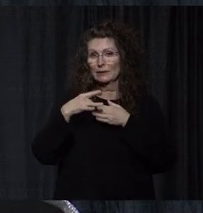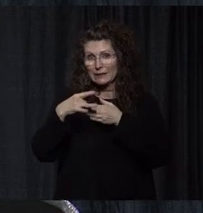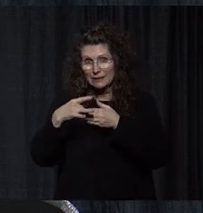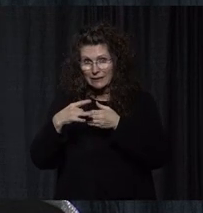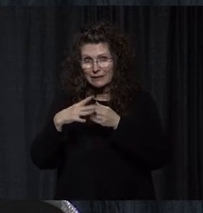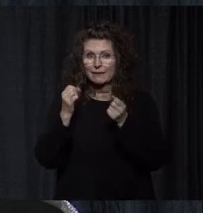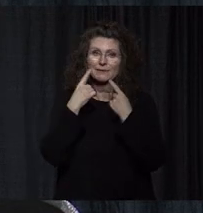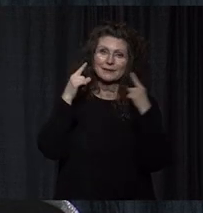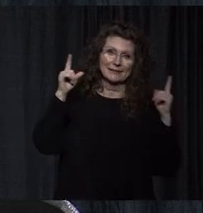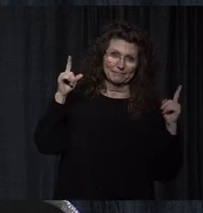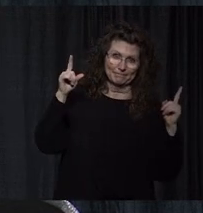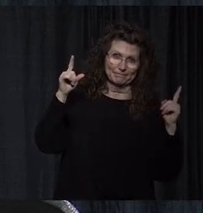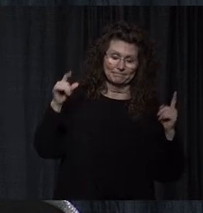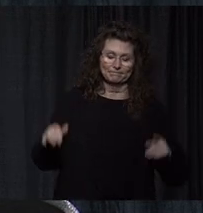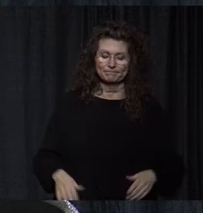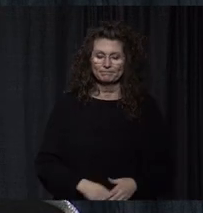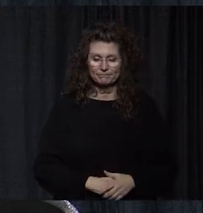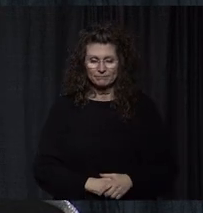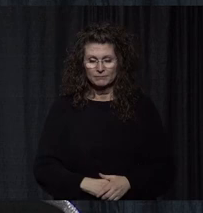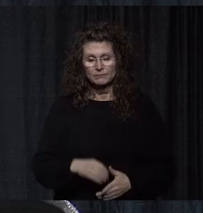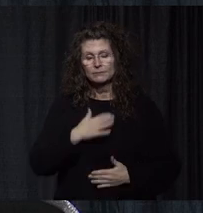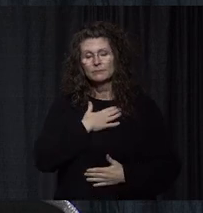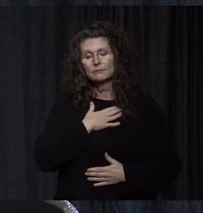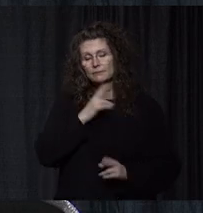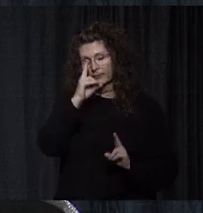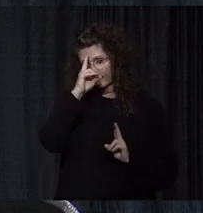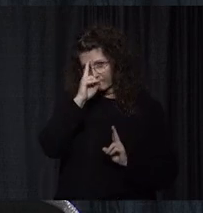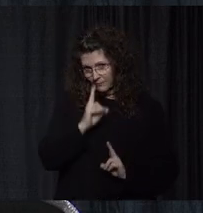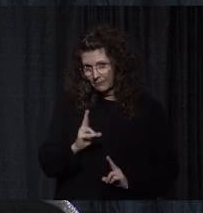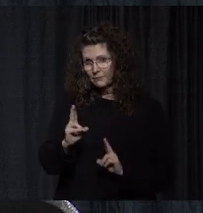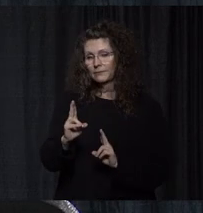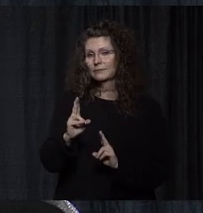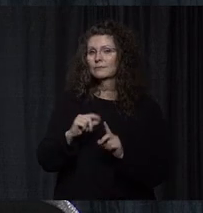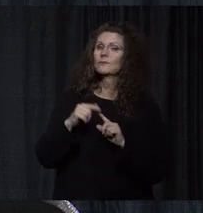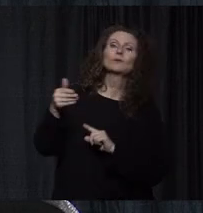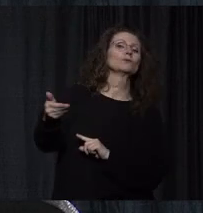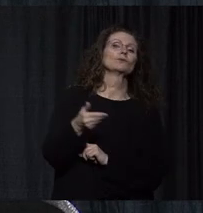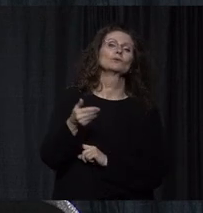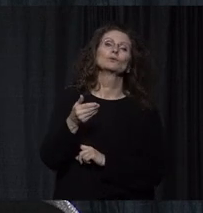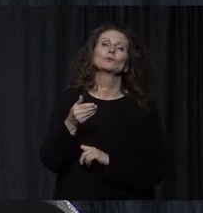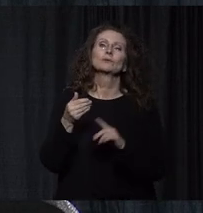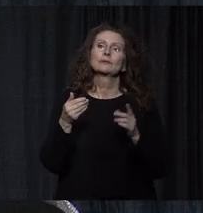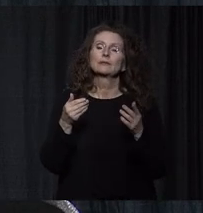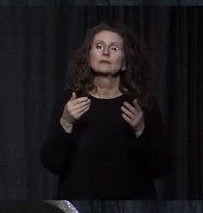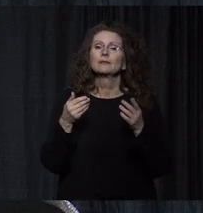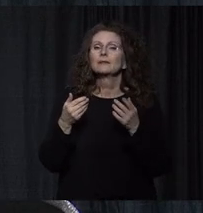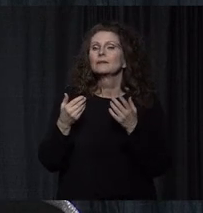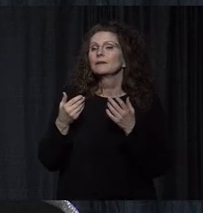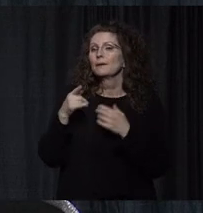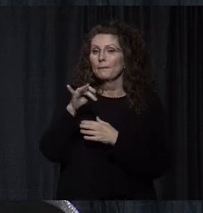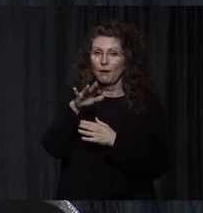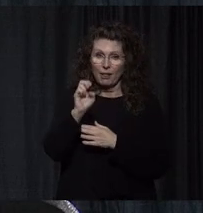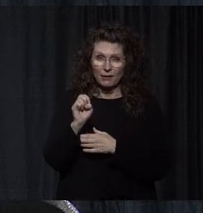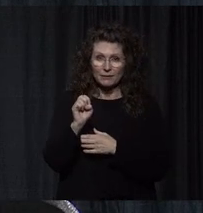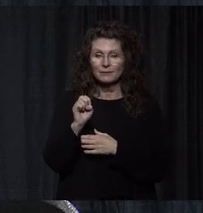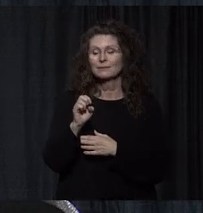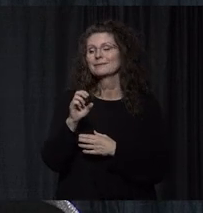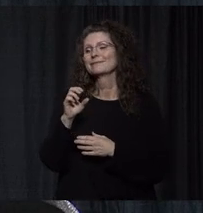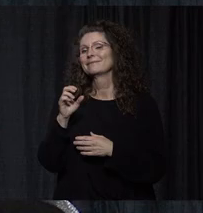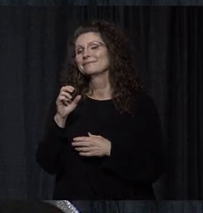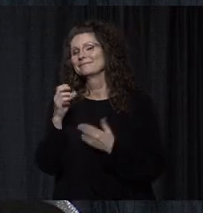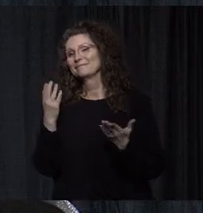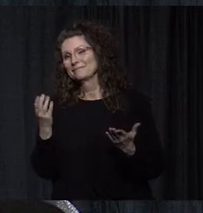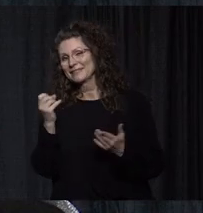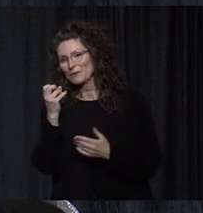to succeed. It gives me great pleasure to introduce tonight's keynote speaker, the dynamic